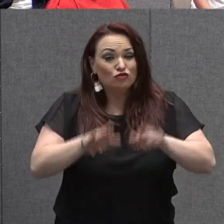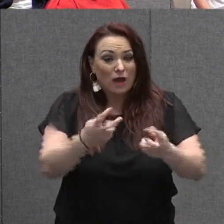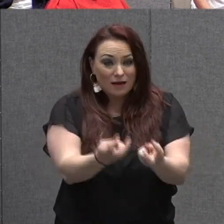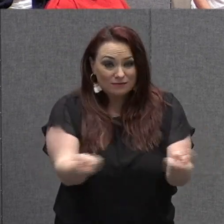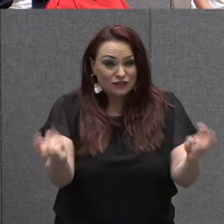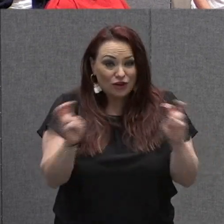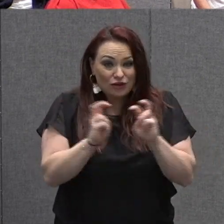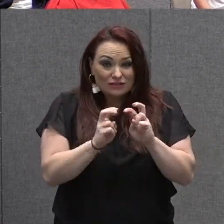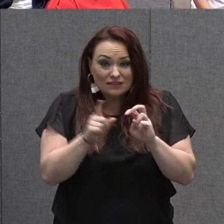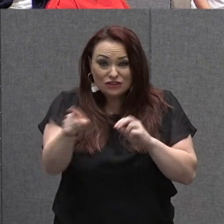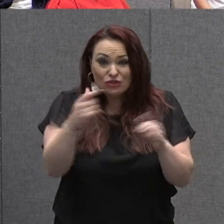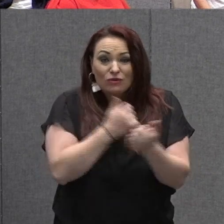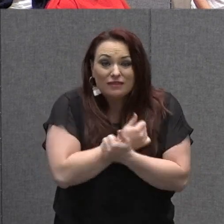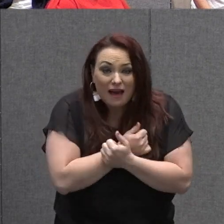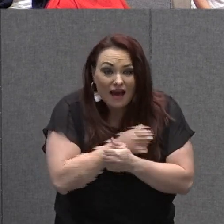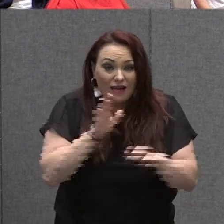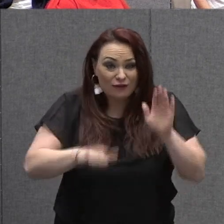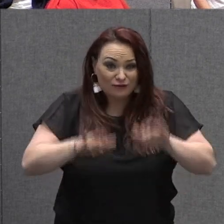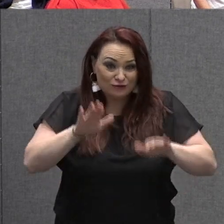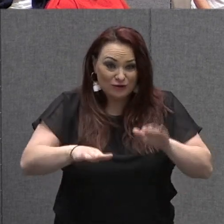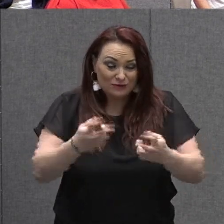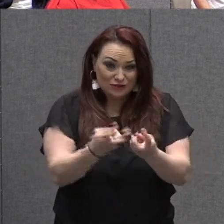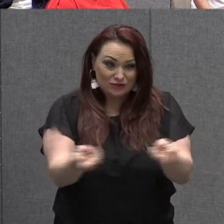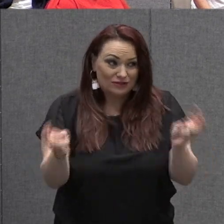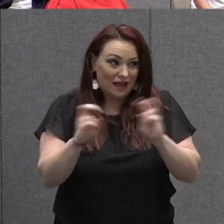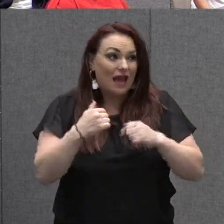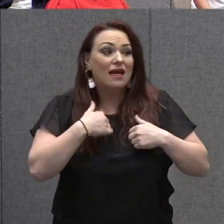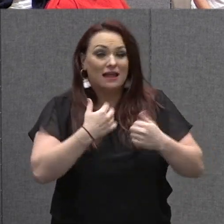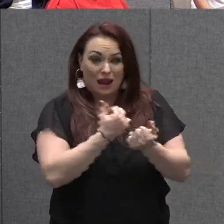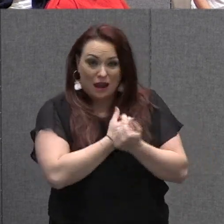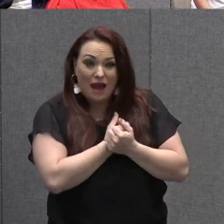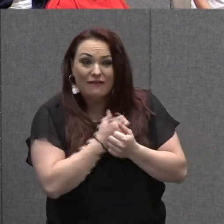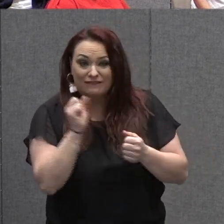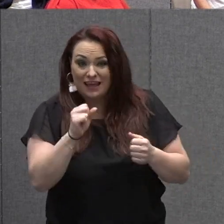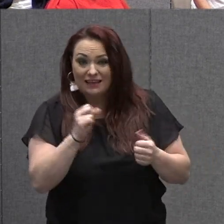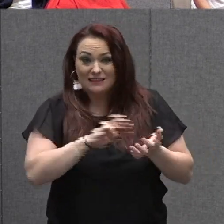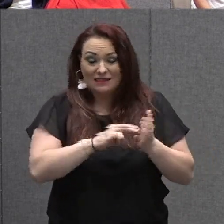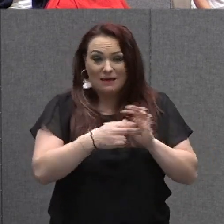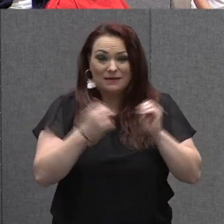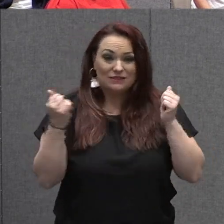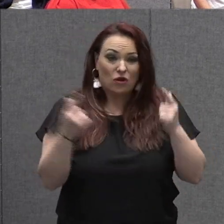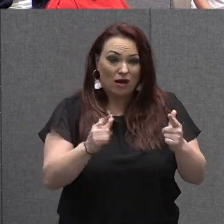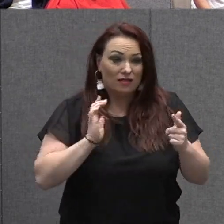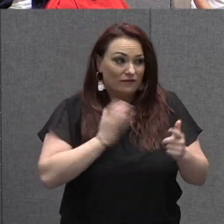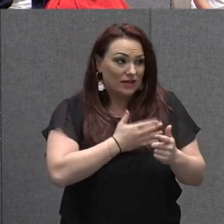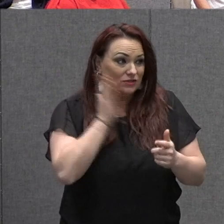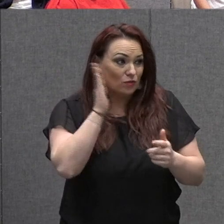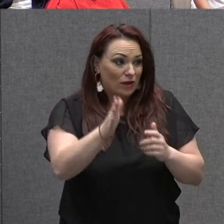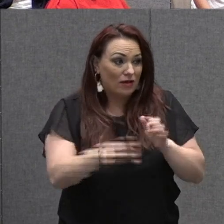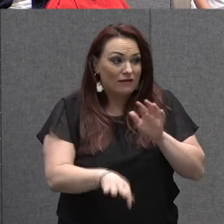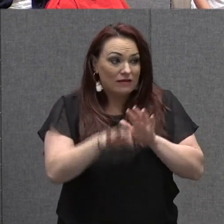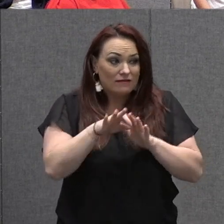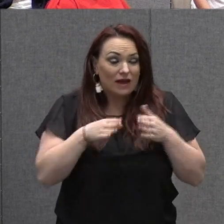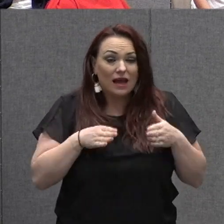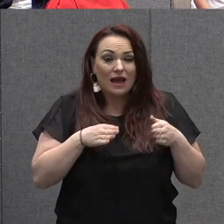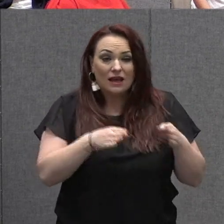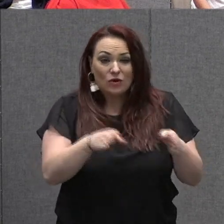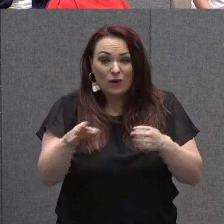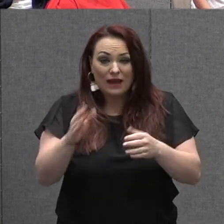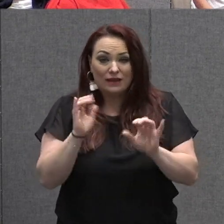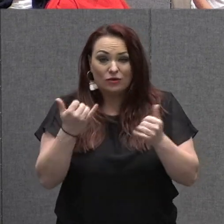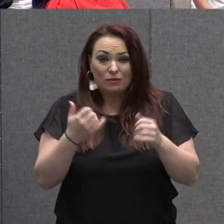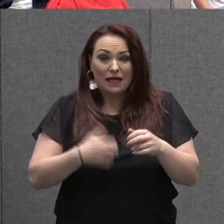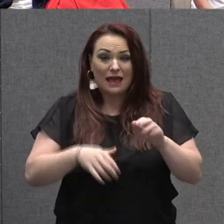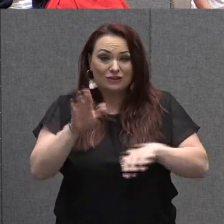Don't you love drum circles? I love drum circles. Yes. That means all of us are going to find a way to play drums, and